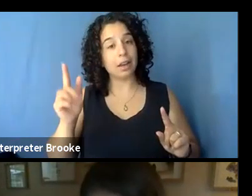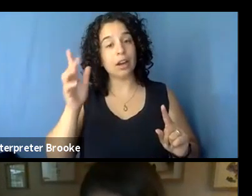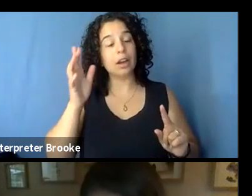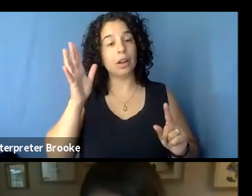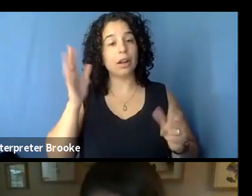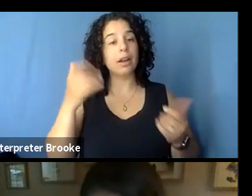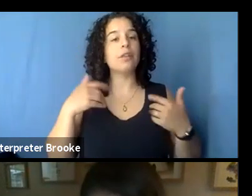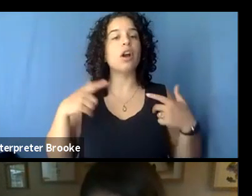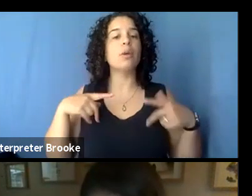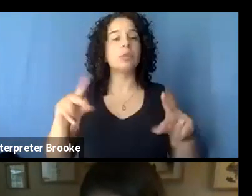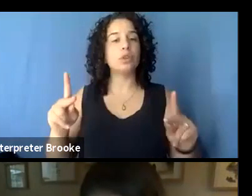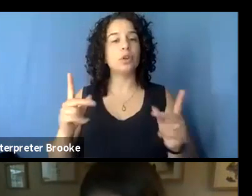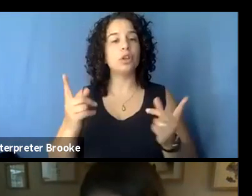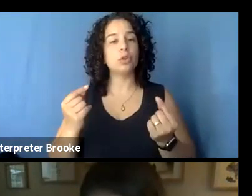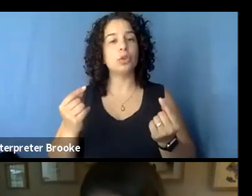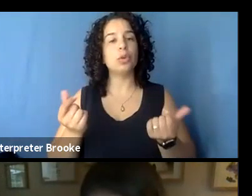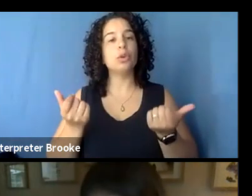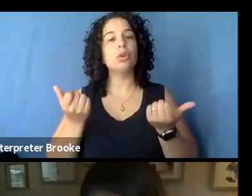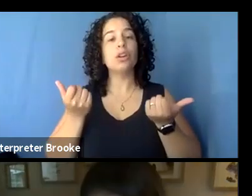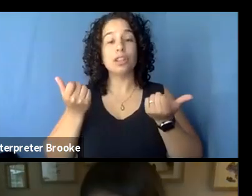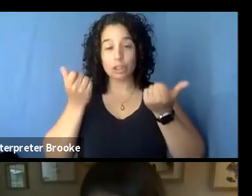to retire into